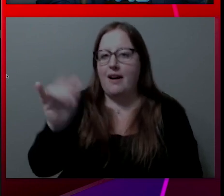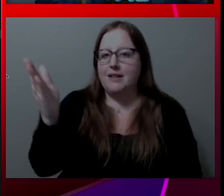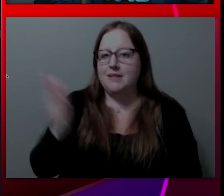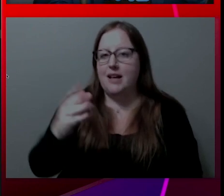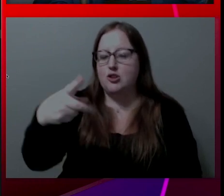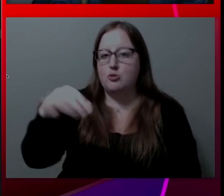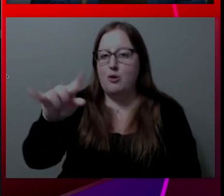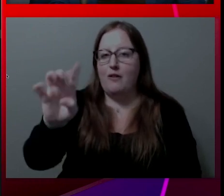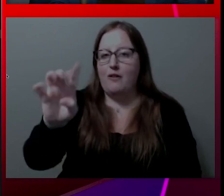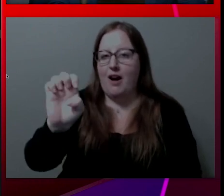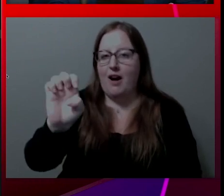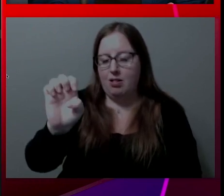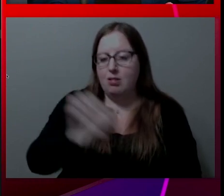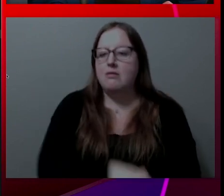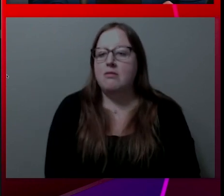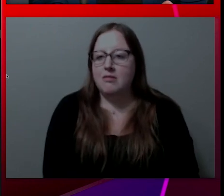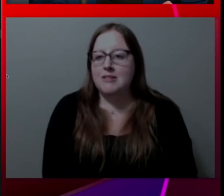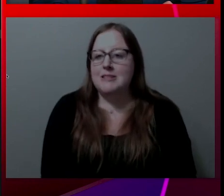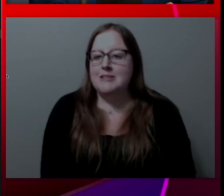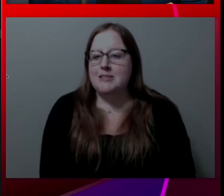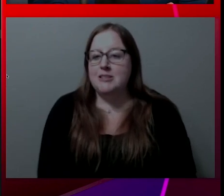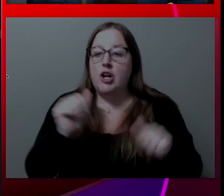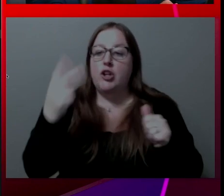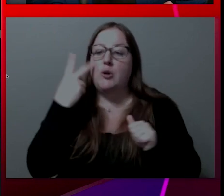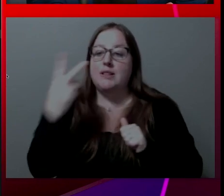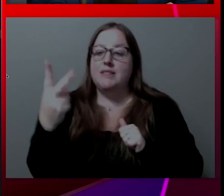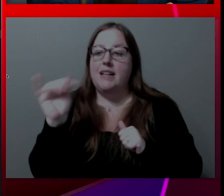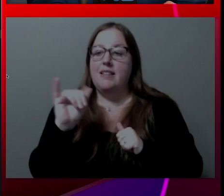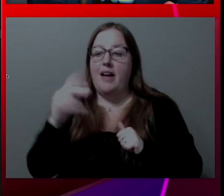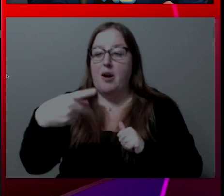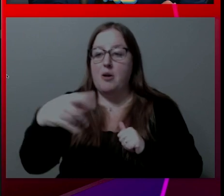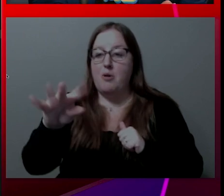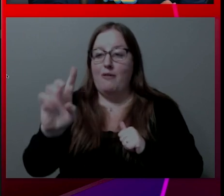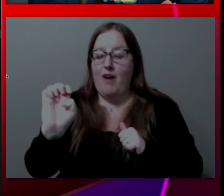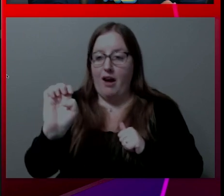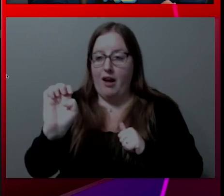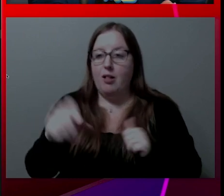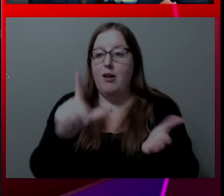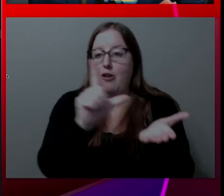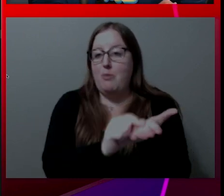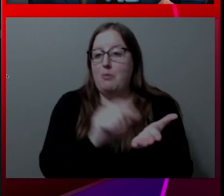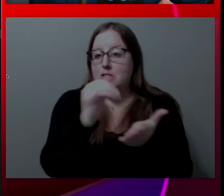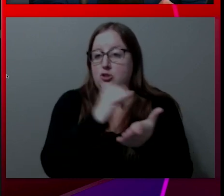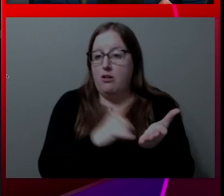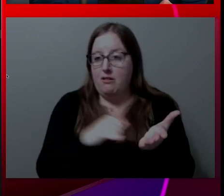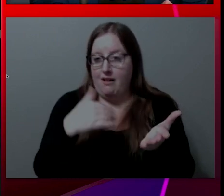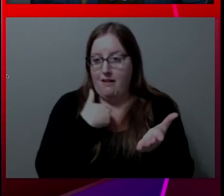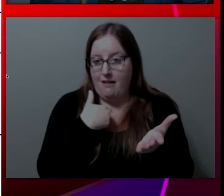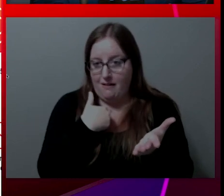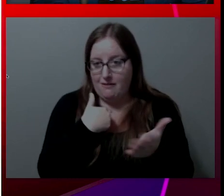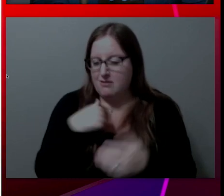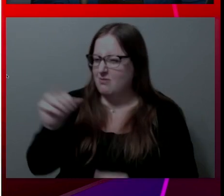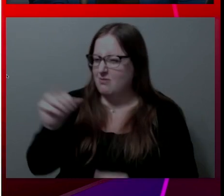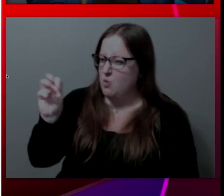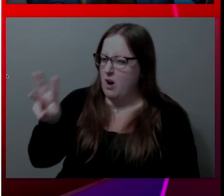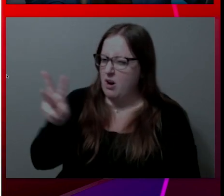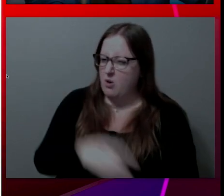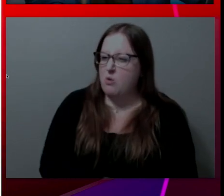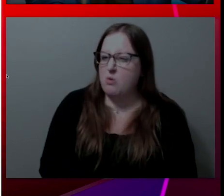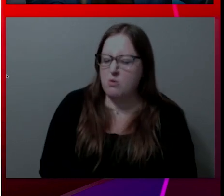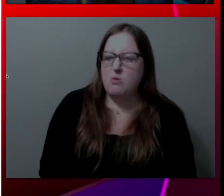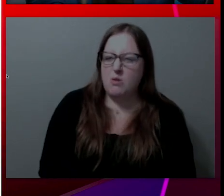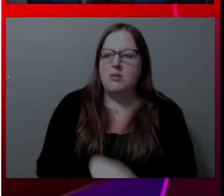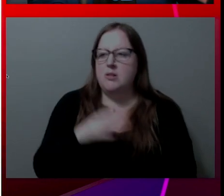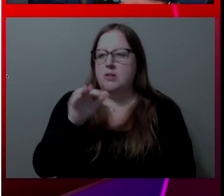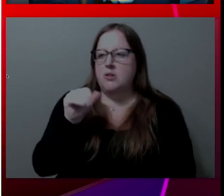dream.ai/profile/Vivek, you can see like a profile of published artworks that I have. Wow. And then, so that's all